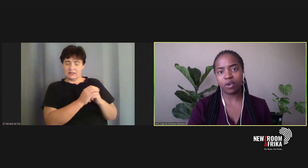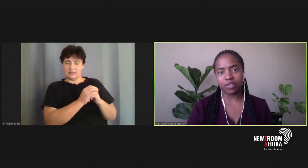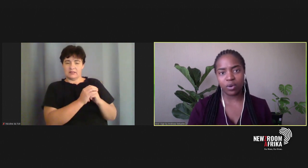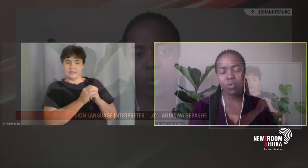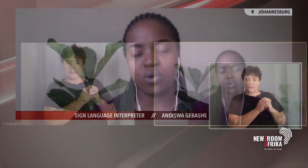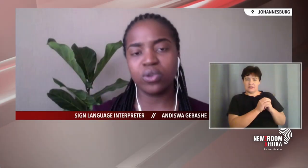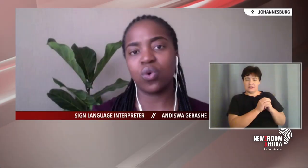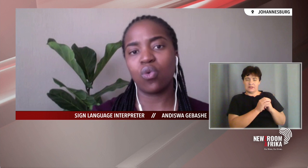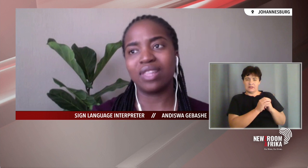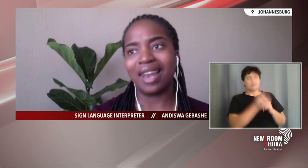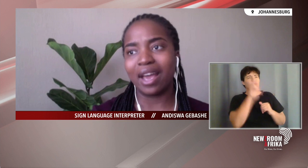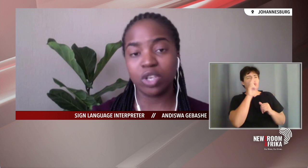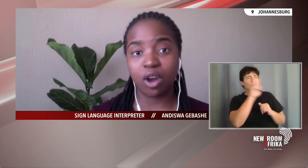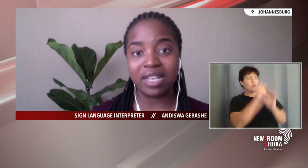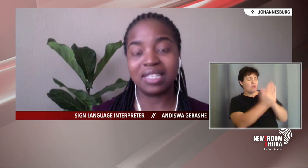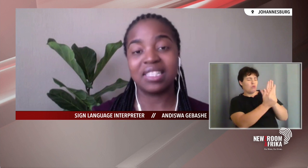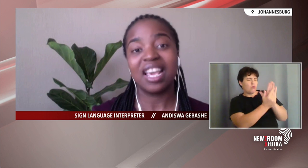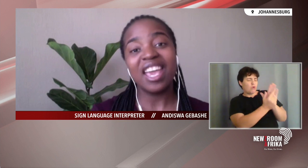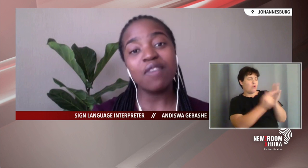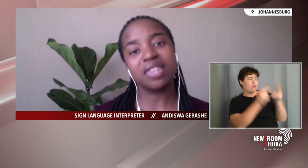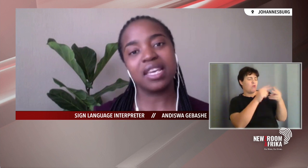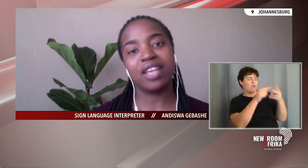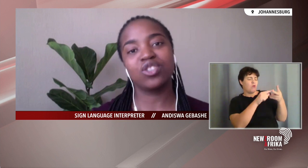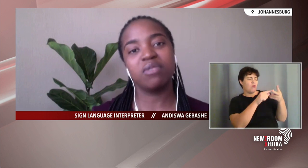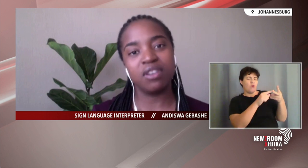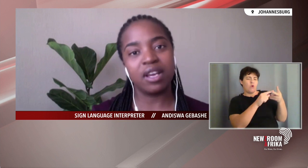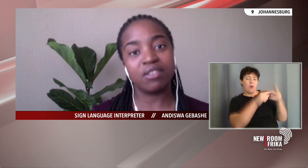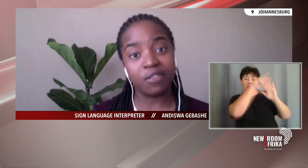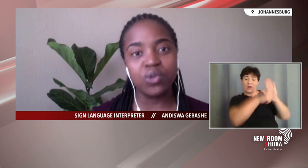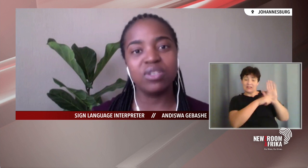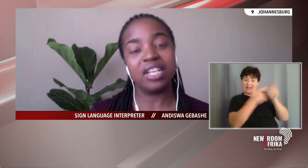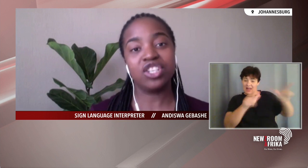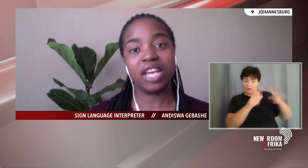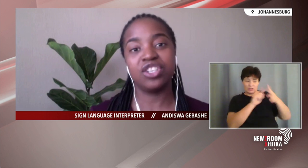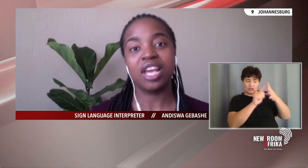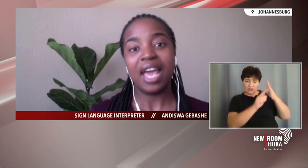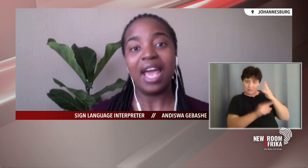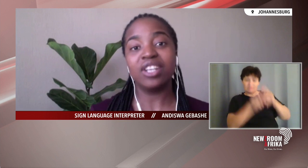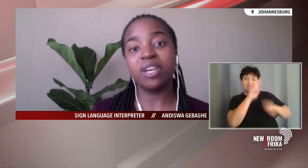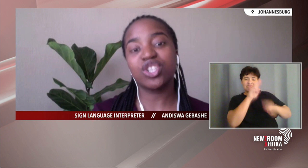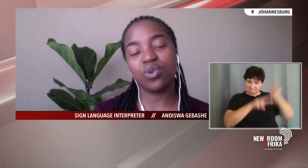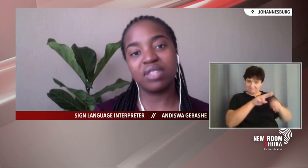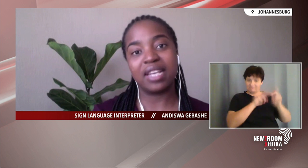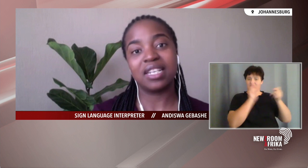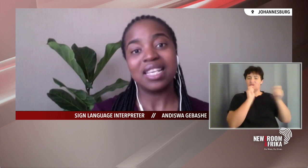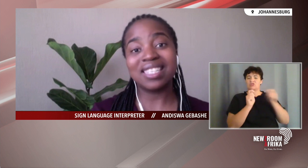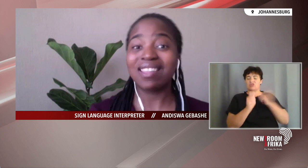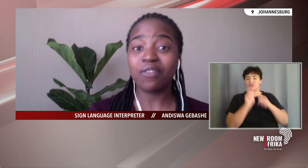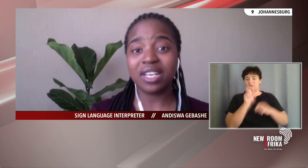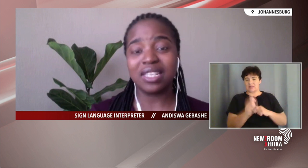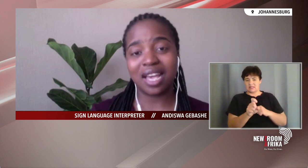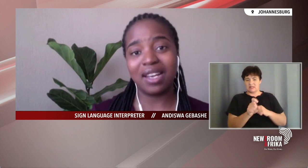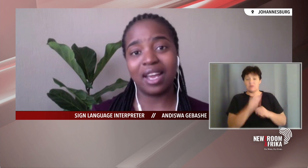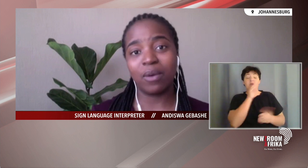of the laws or the language policies, everything has to be reviewed and changed, and make sure that South